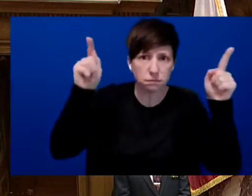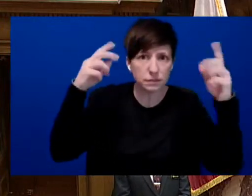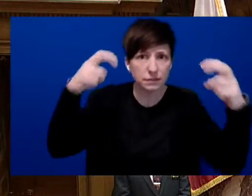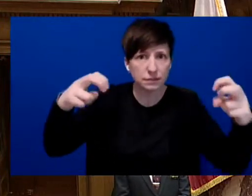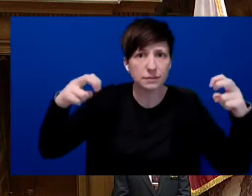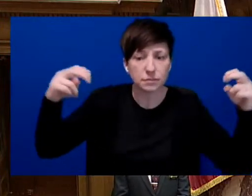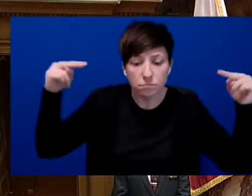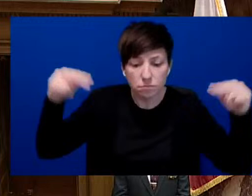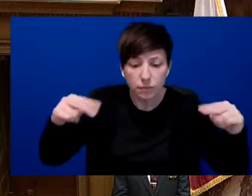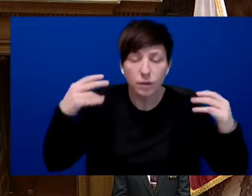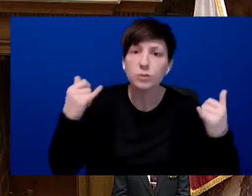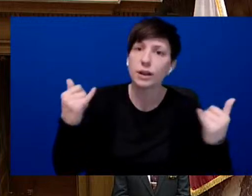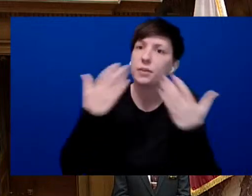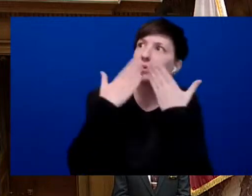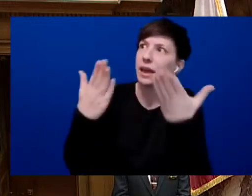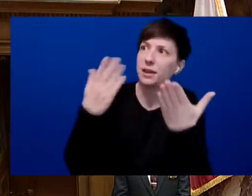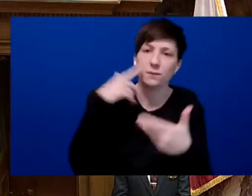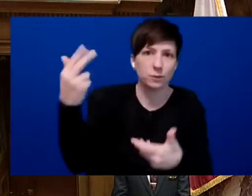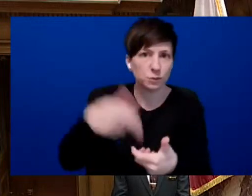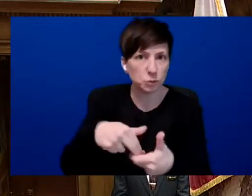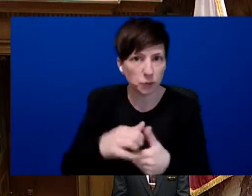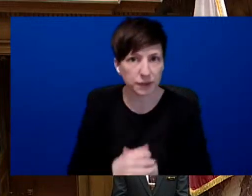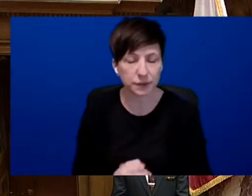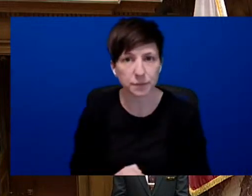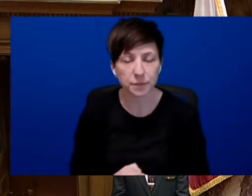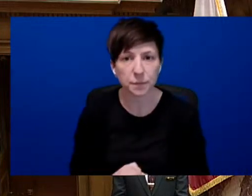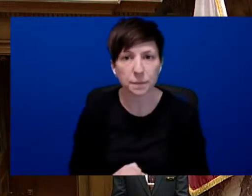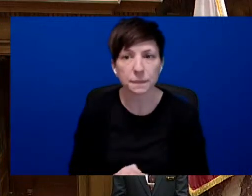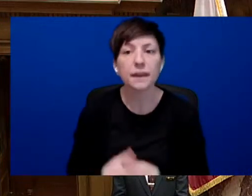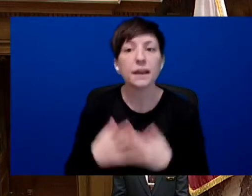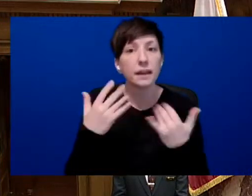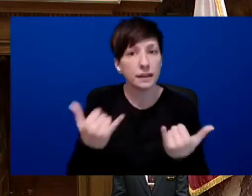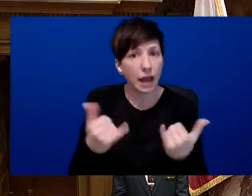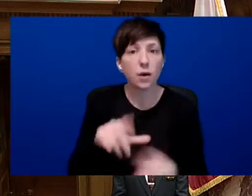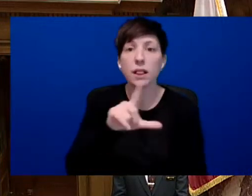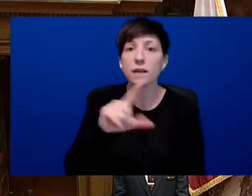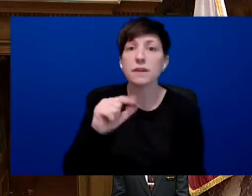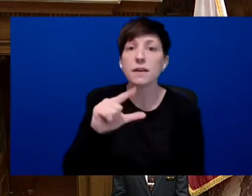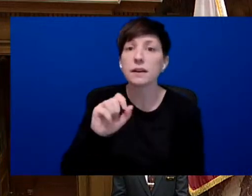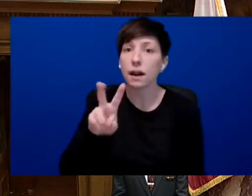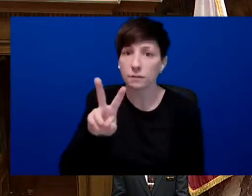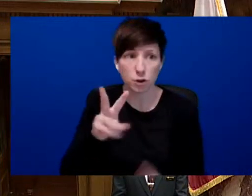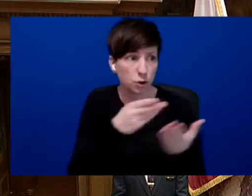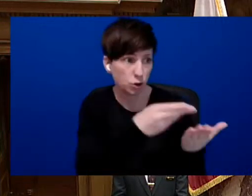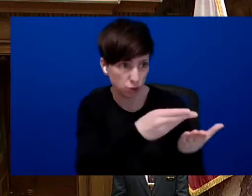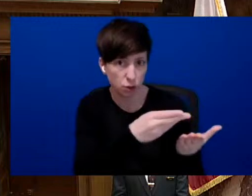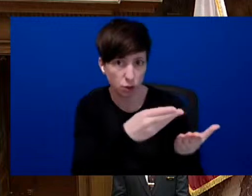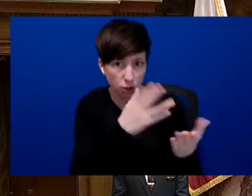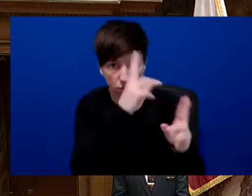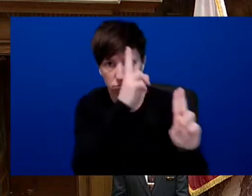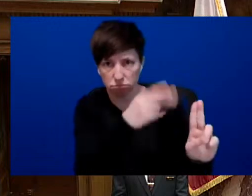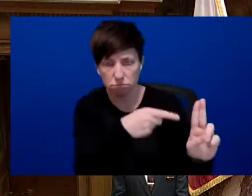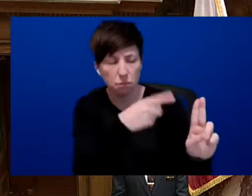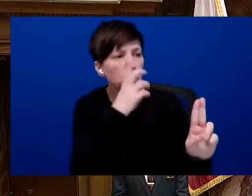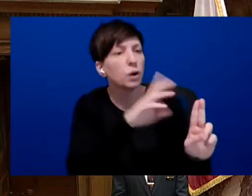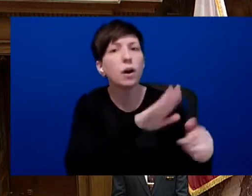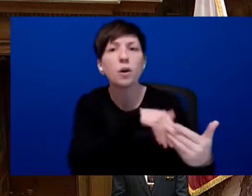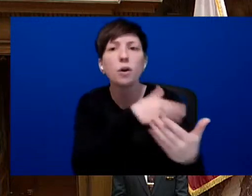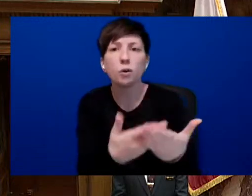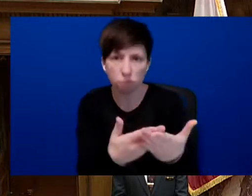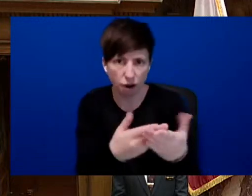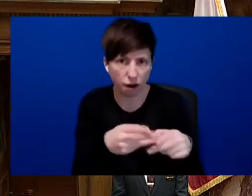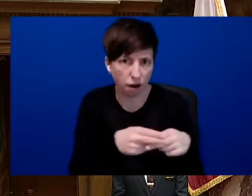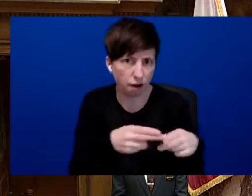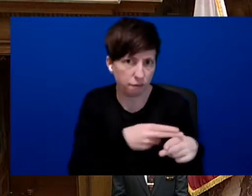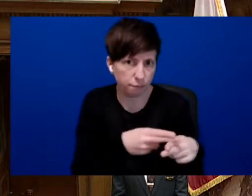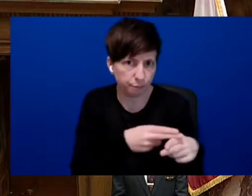with us this afternoon. Her Honor, the Lieutenant Governor, will be arriving in the chamber momentarily. For the first